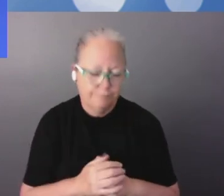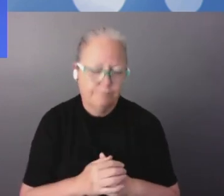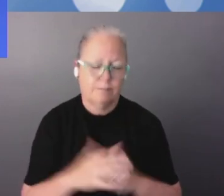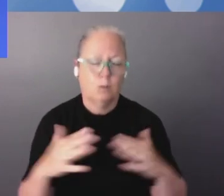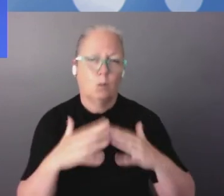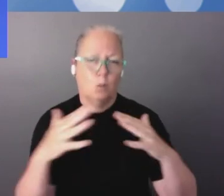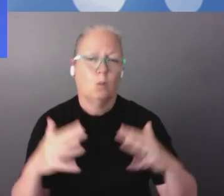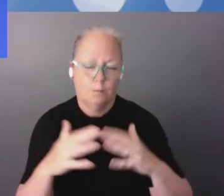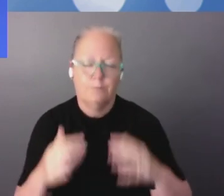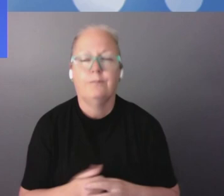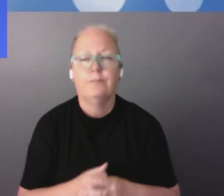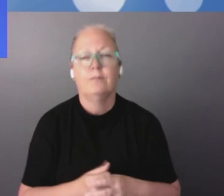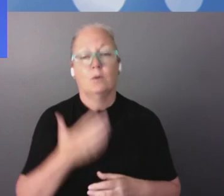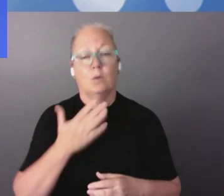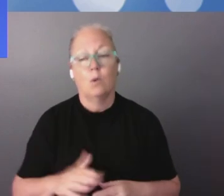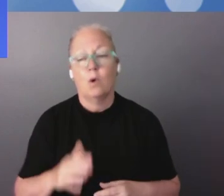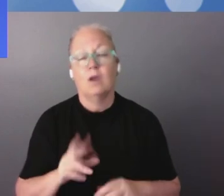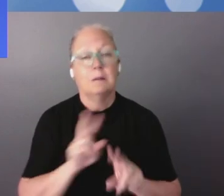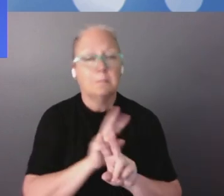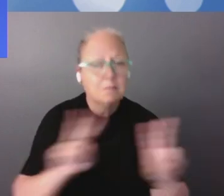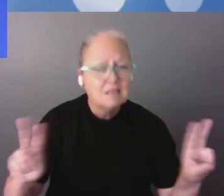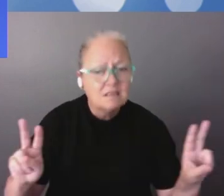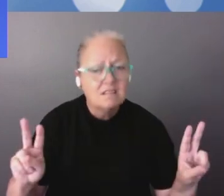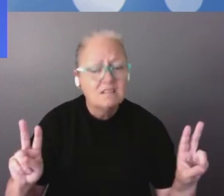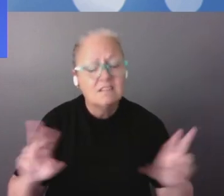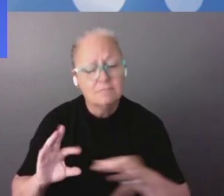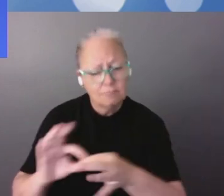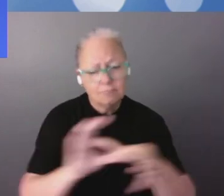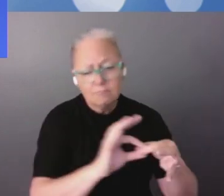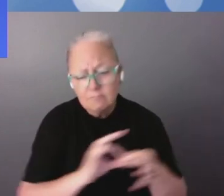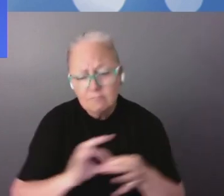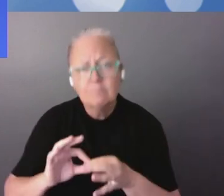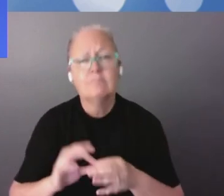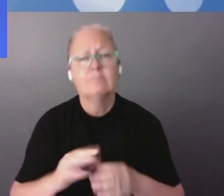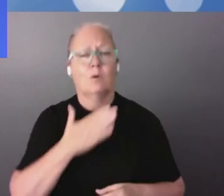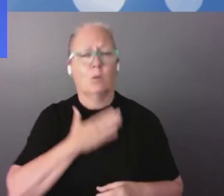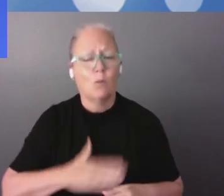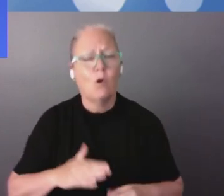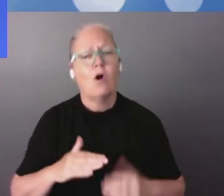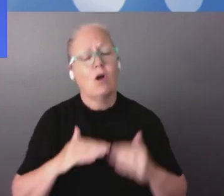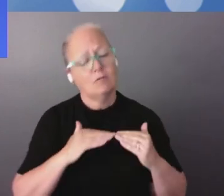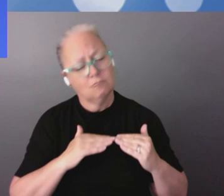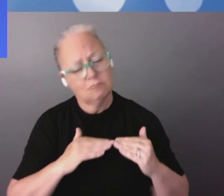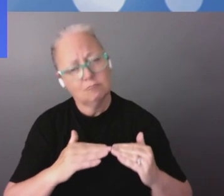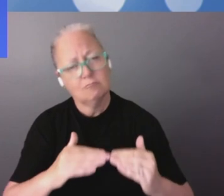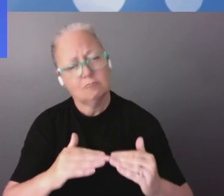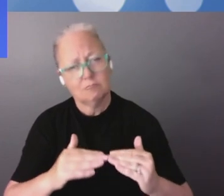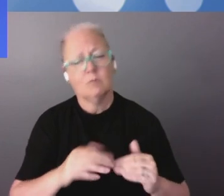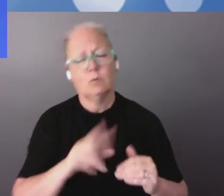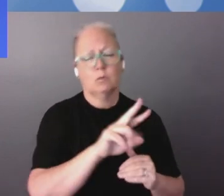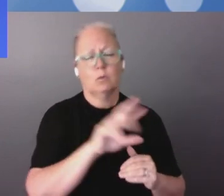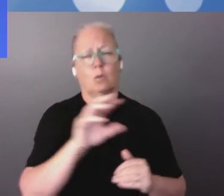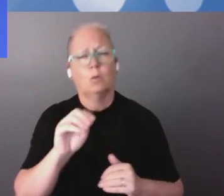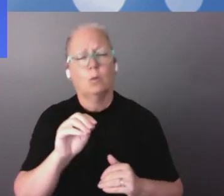protect peace and stability in the 20th century. But I think today